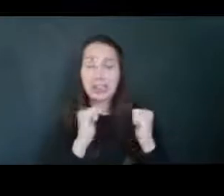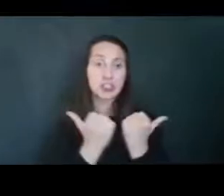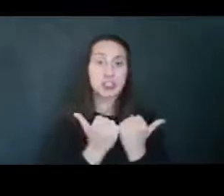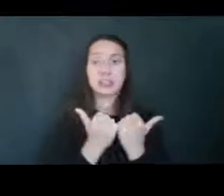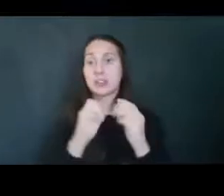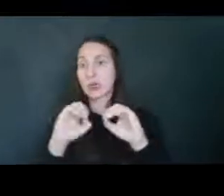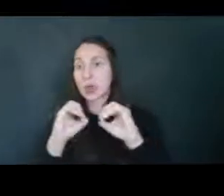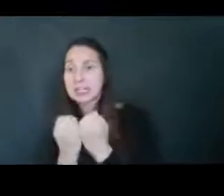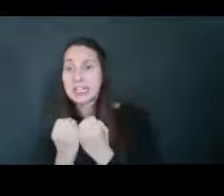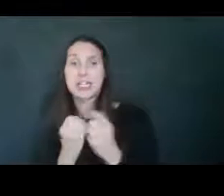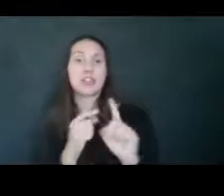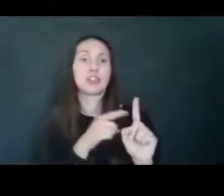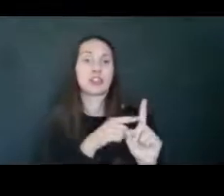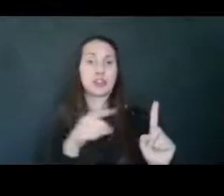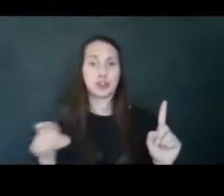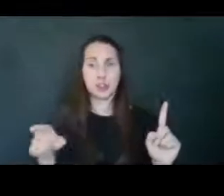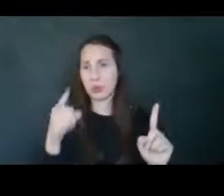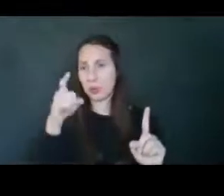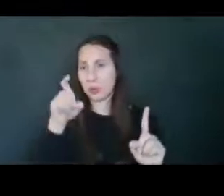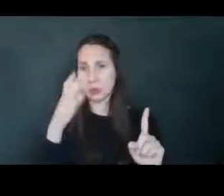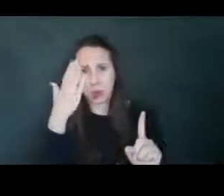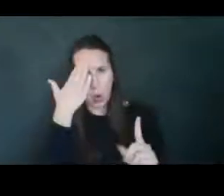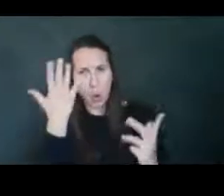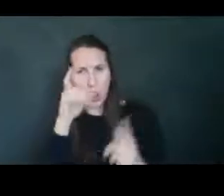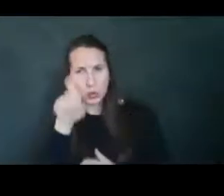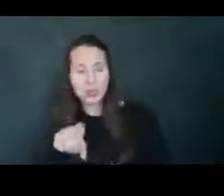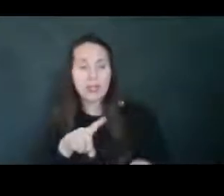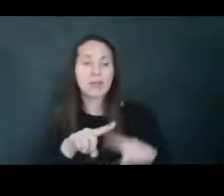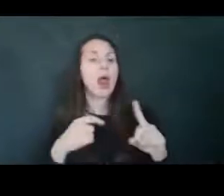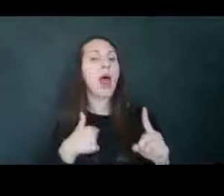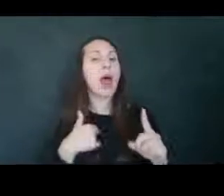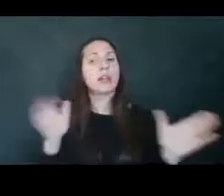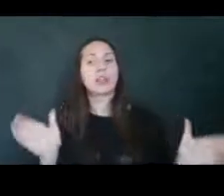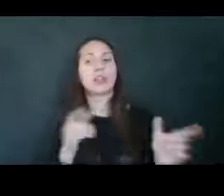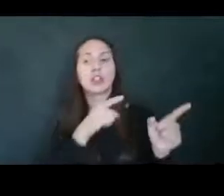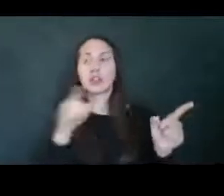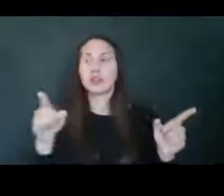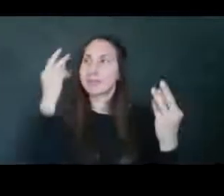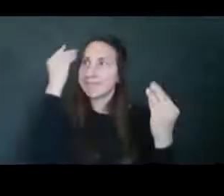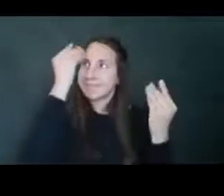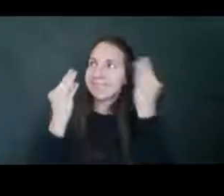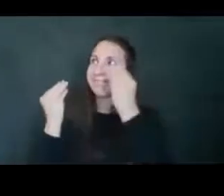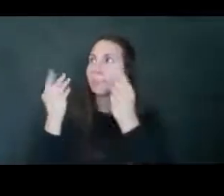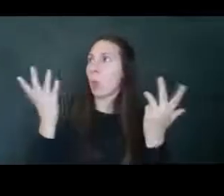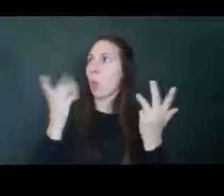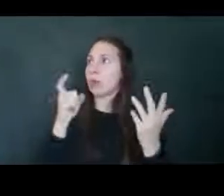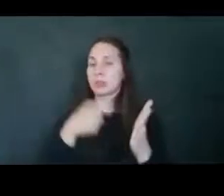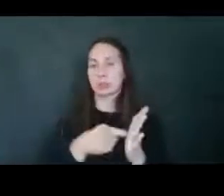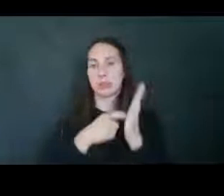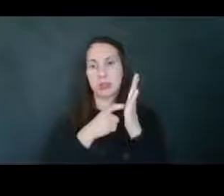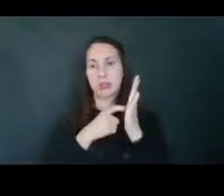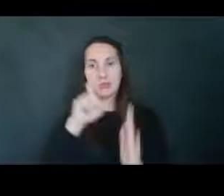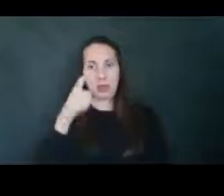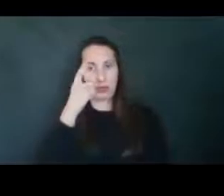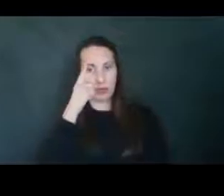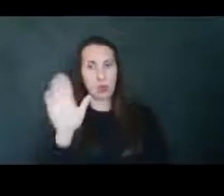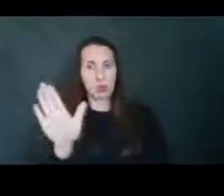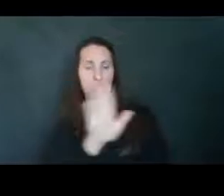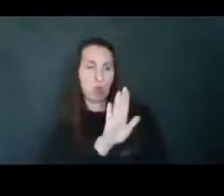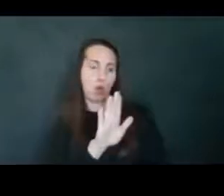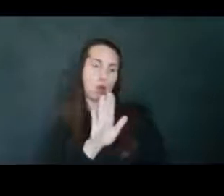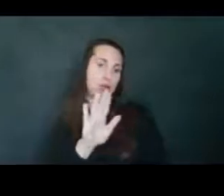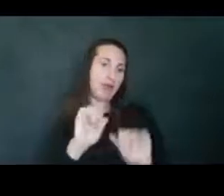encourage each of you to think about what would be necessary to affect social change in your agency or